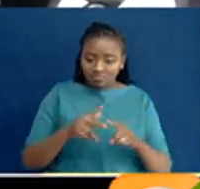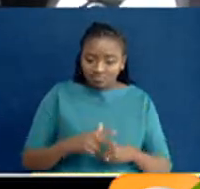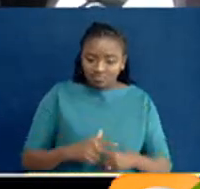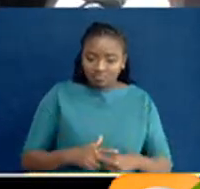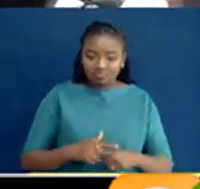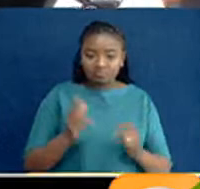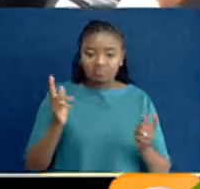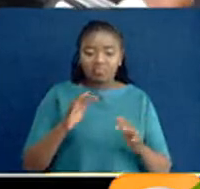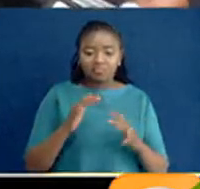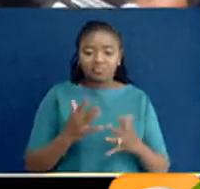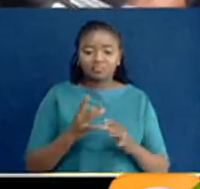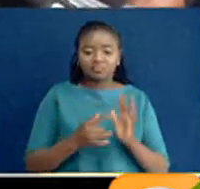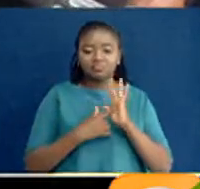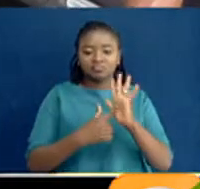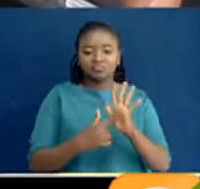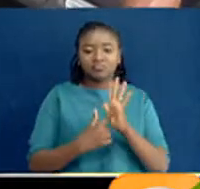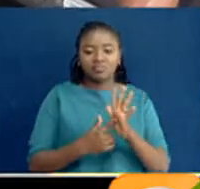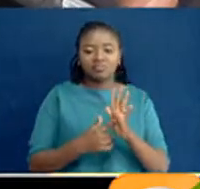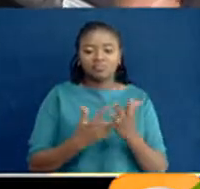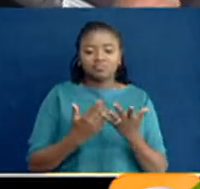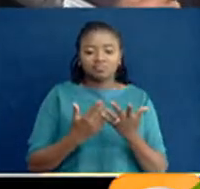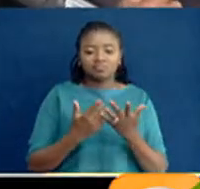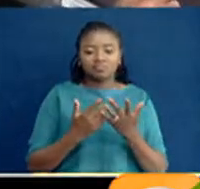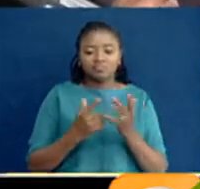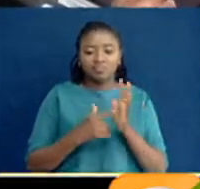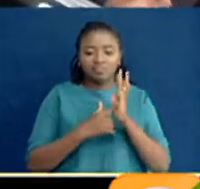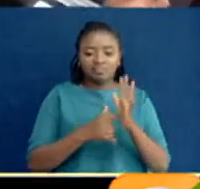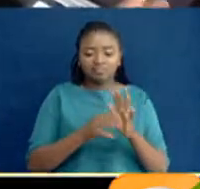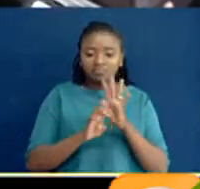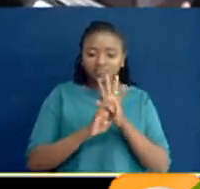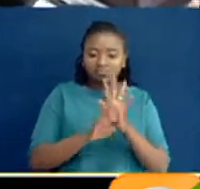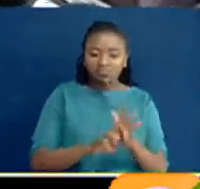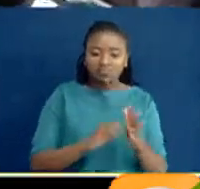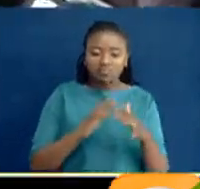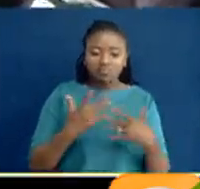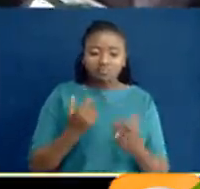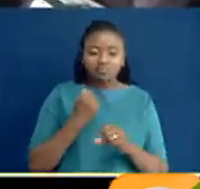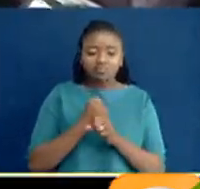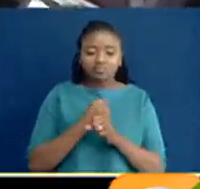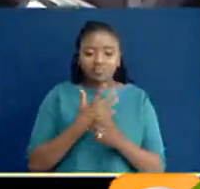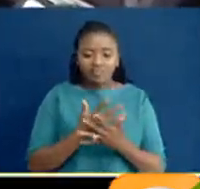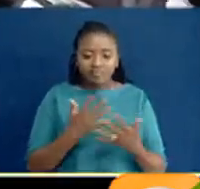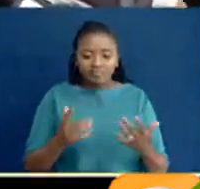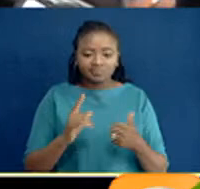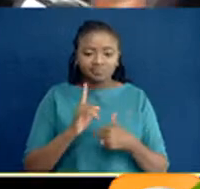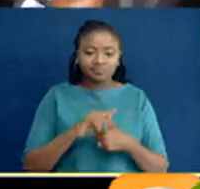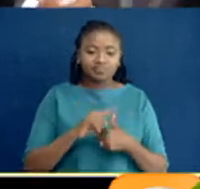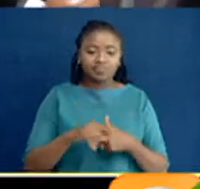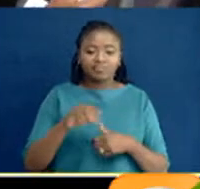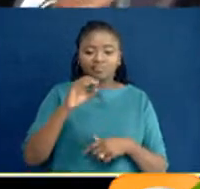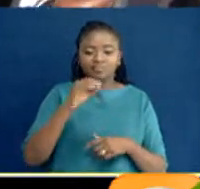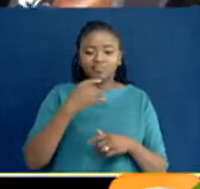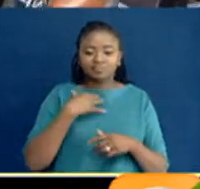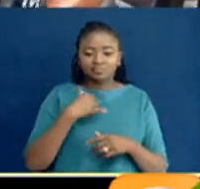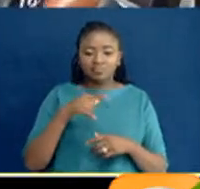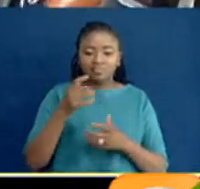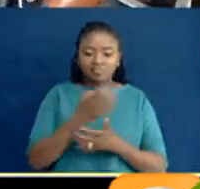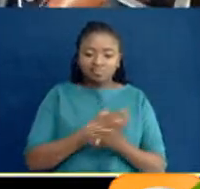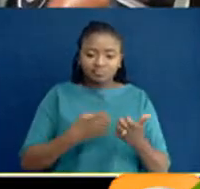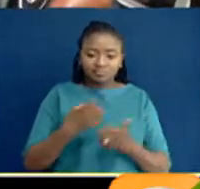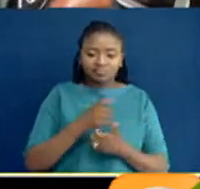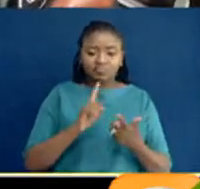example, by working on things like we are talking about, decarbonizing our economy and our constitution